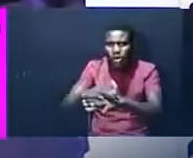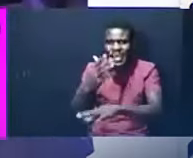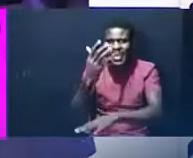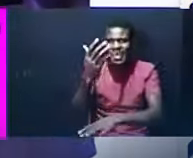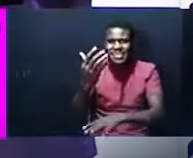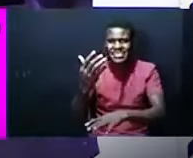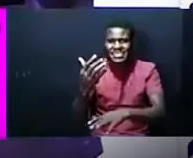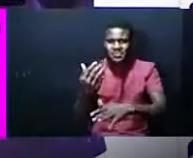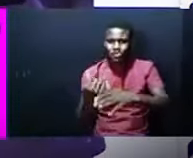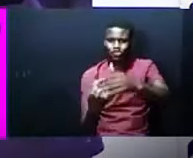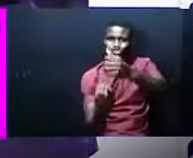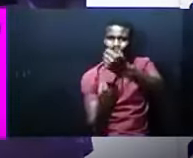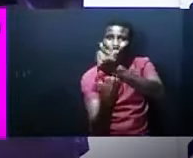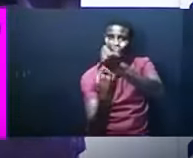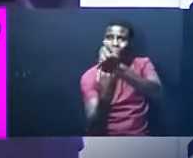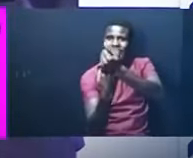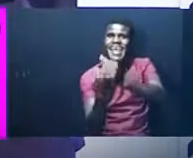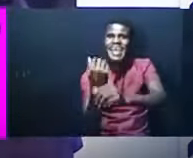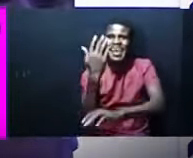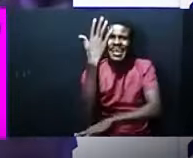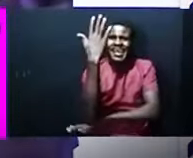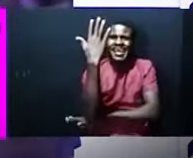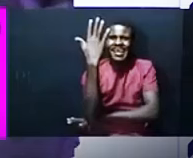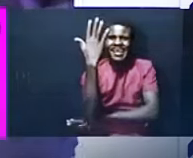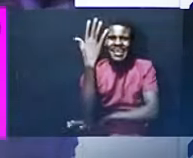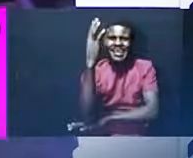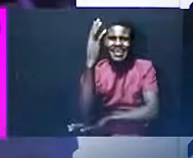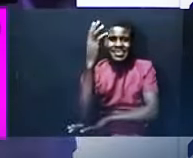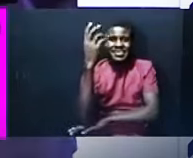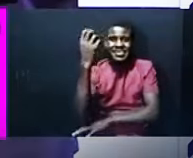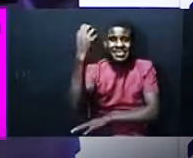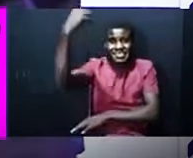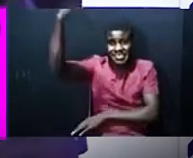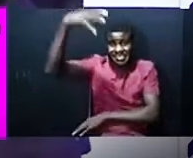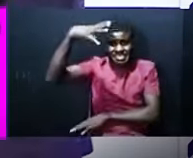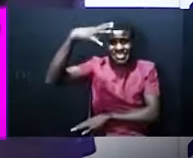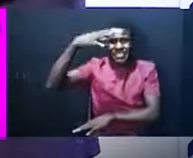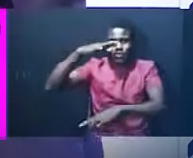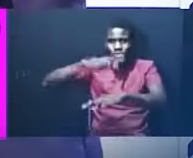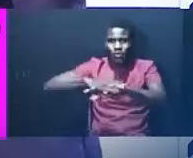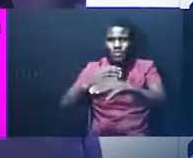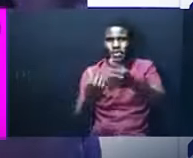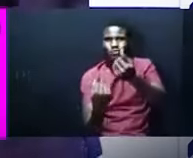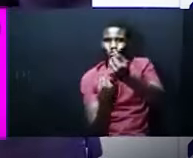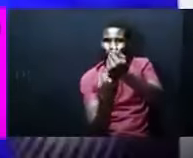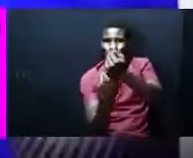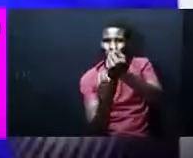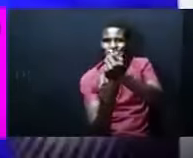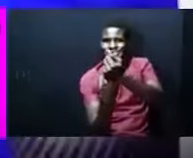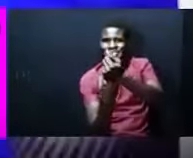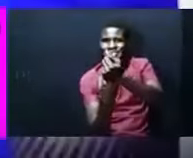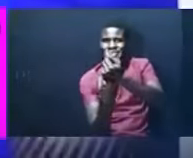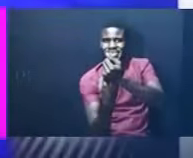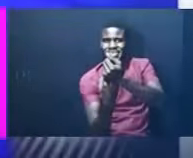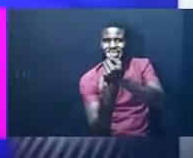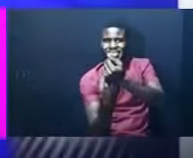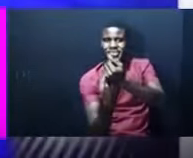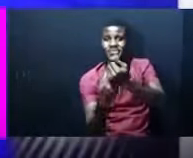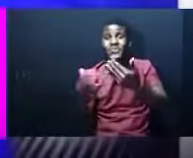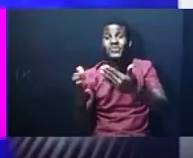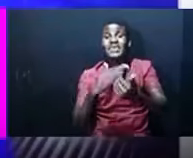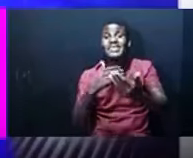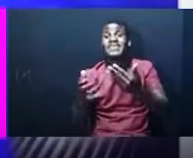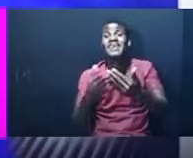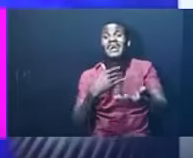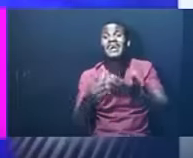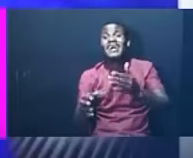basse, what the beshe cra, ana empasse, and yes, what the besi cania biaso." For whatever is